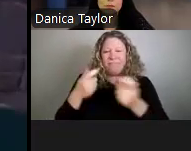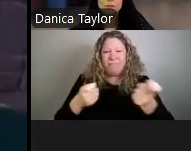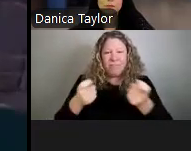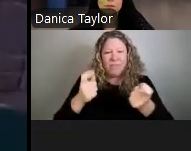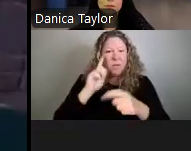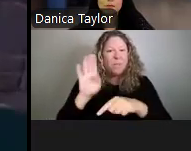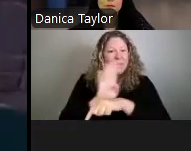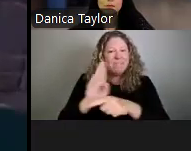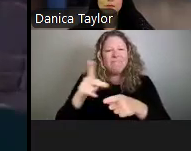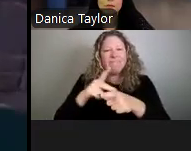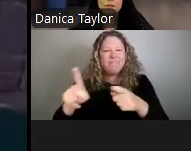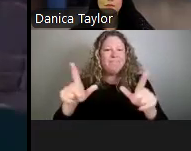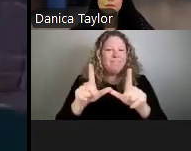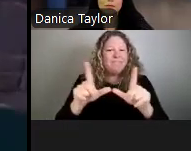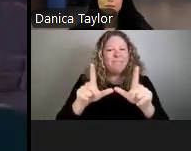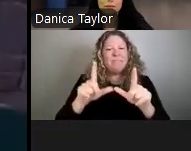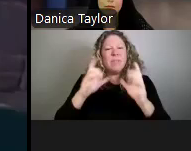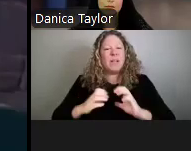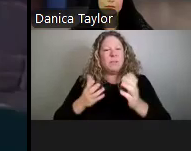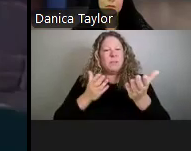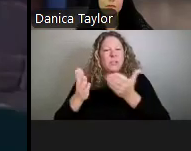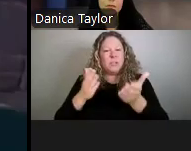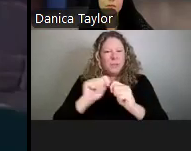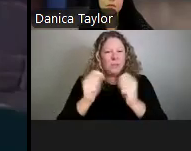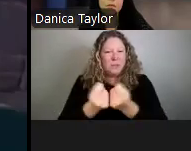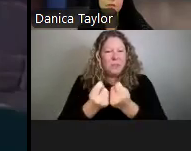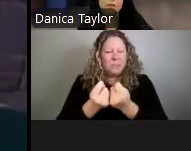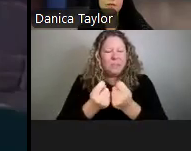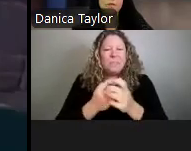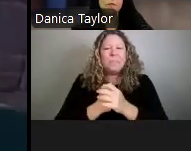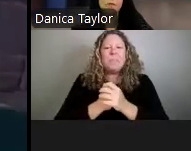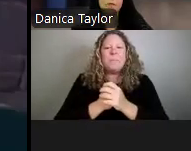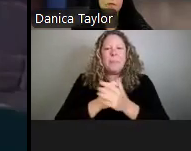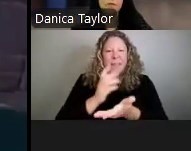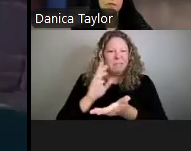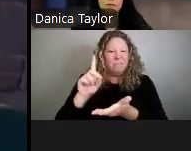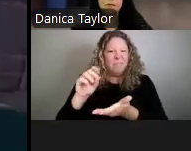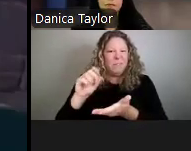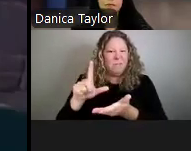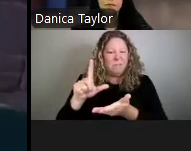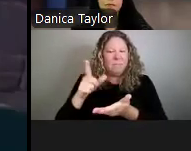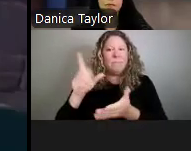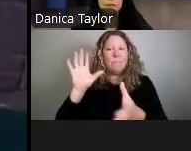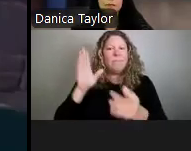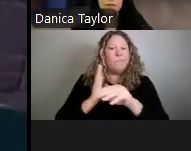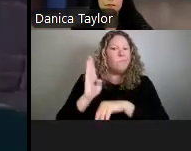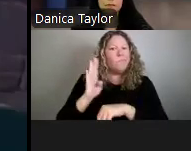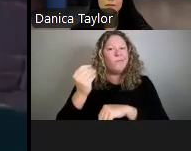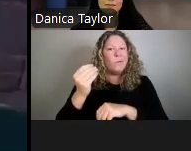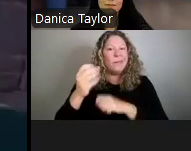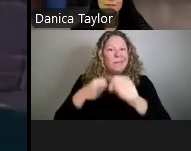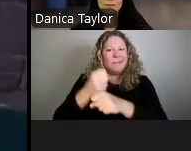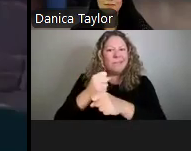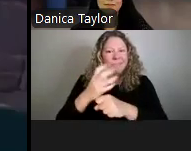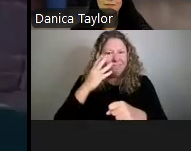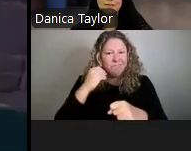professional licensing customer service teams at DOL. And she brings over 14 years of experience across the